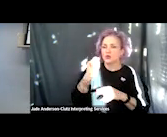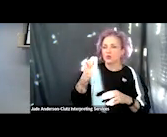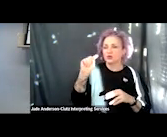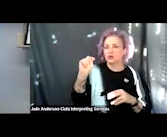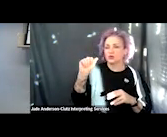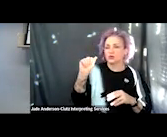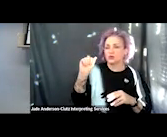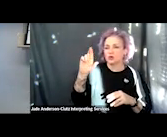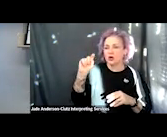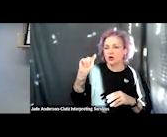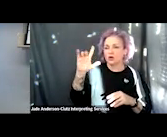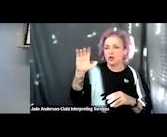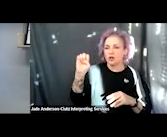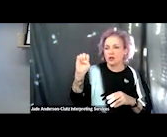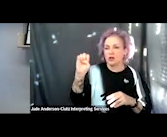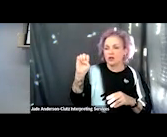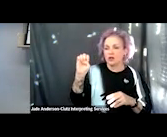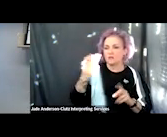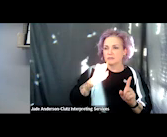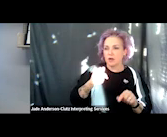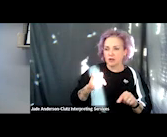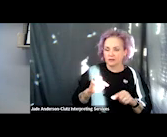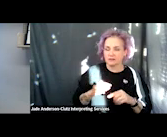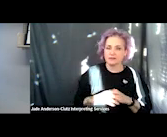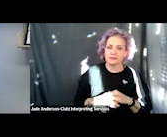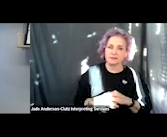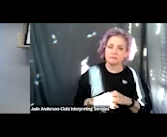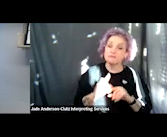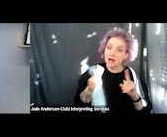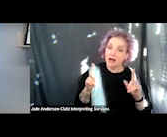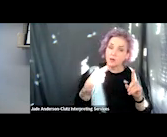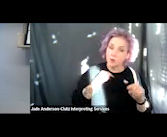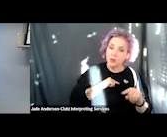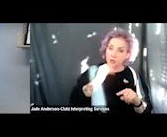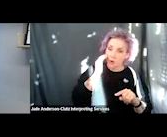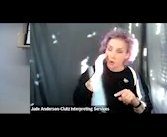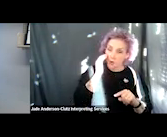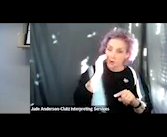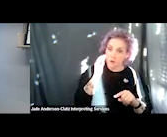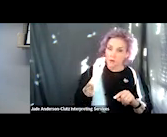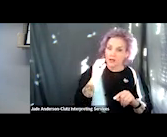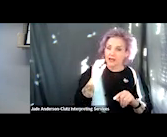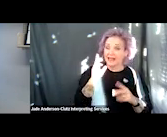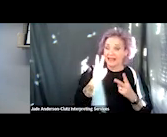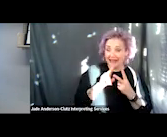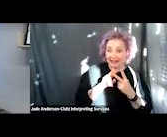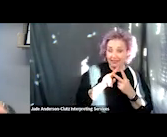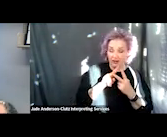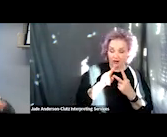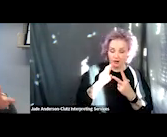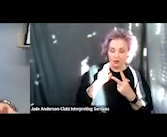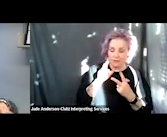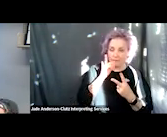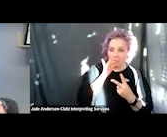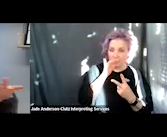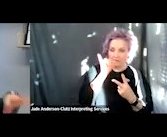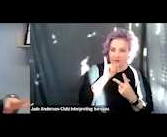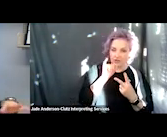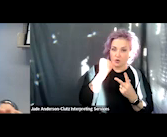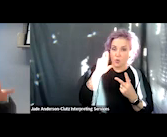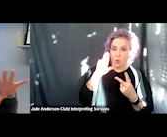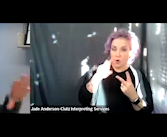us is actually that multiple risk factors, so maternal immune activation or a mutation in CATNAP2, can actually